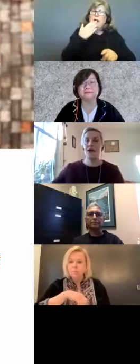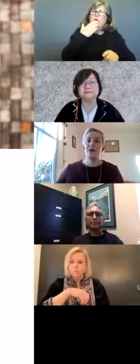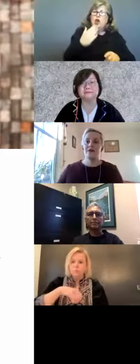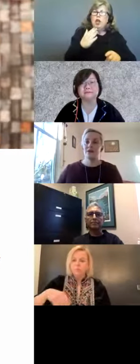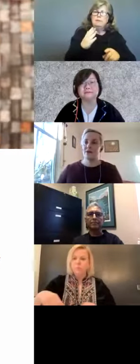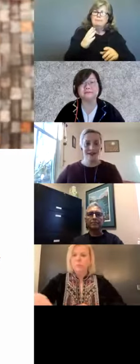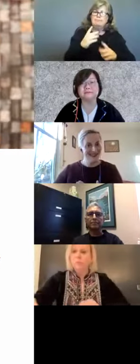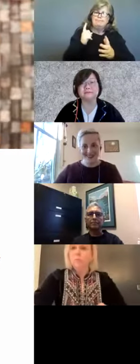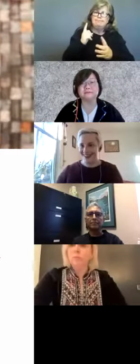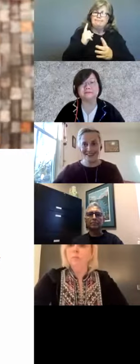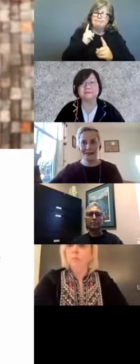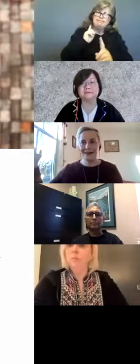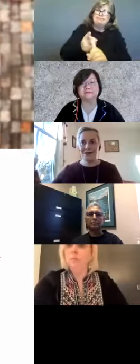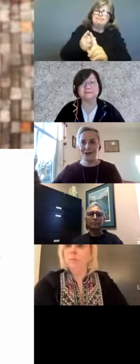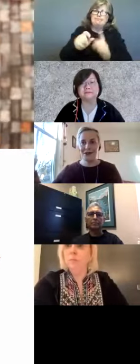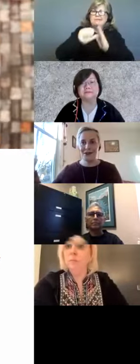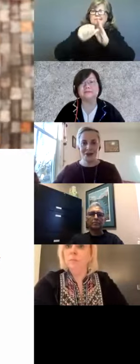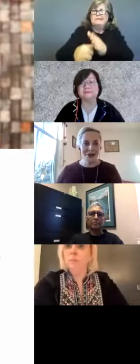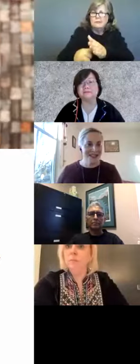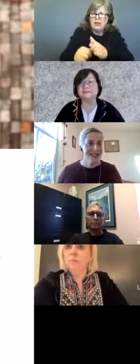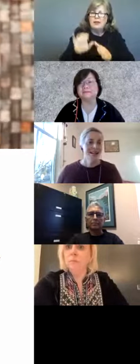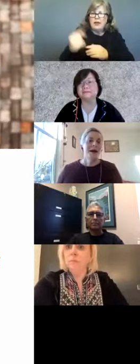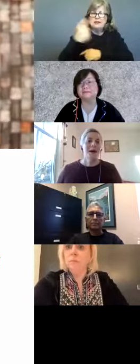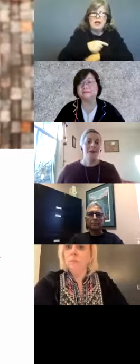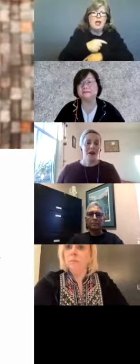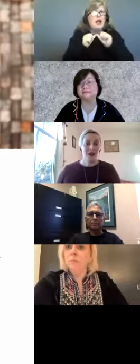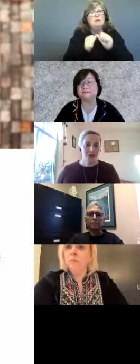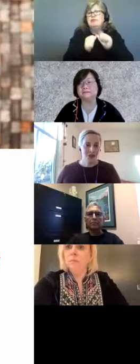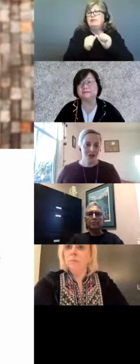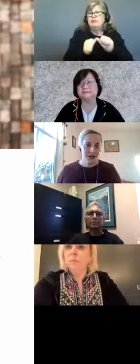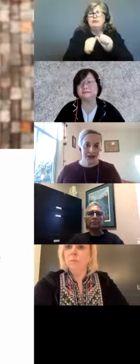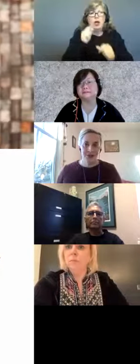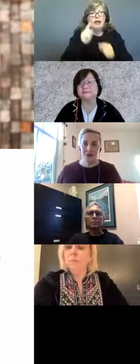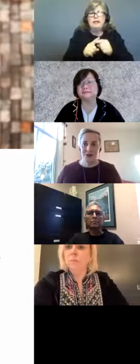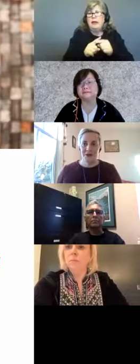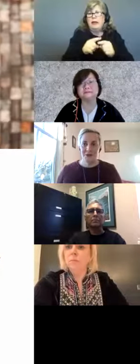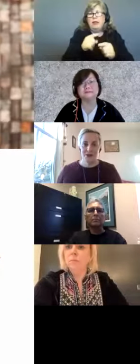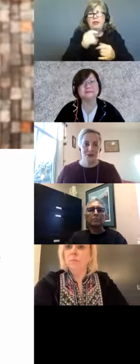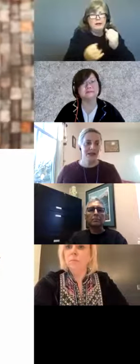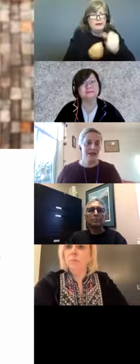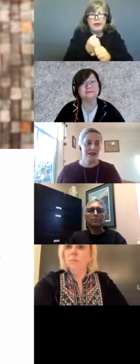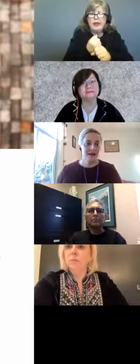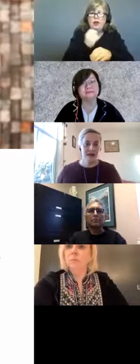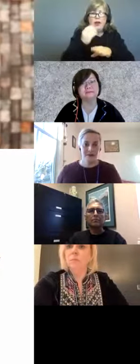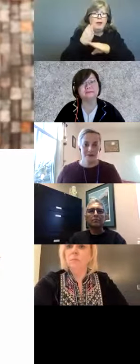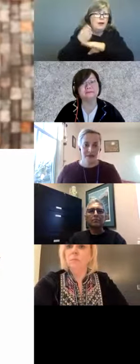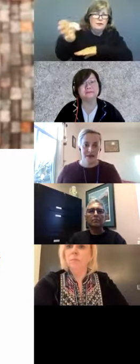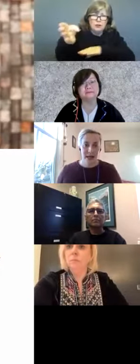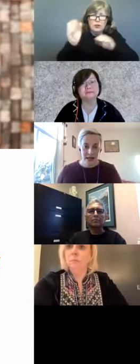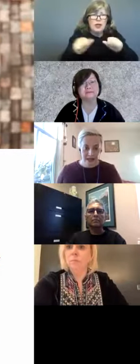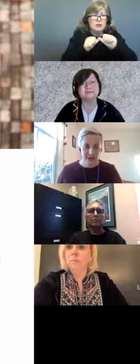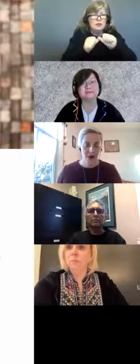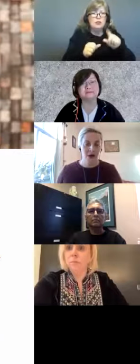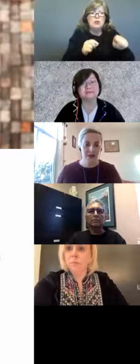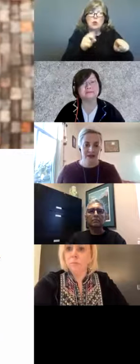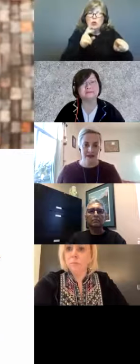it going for until the end of the year and beyond. On your screen right now, you should be able to see the links.